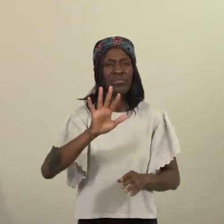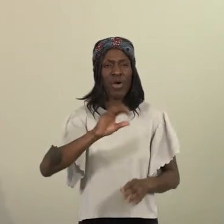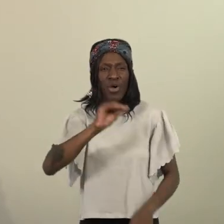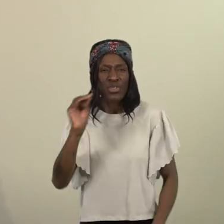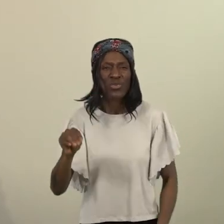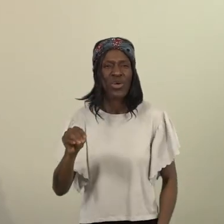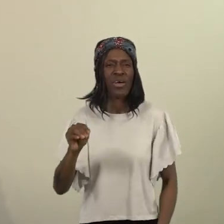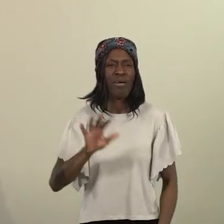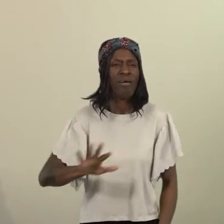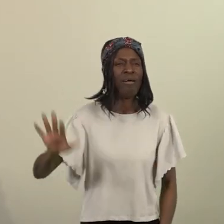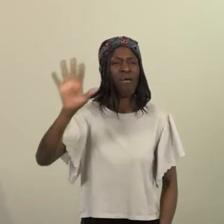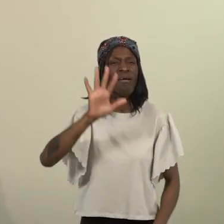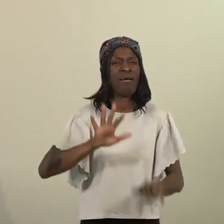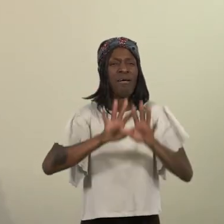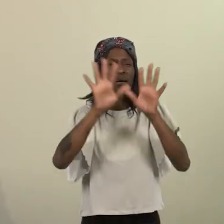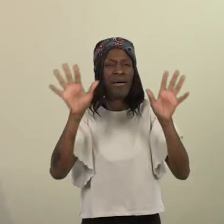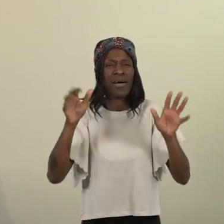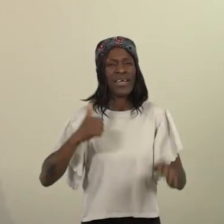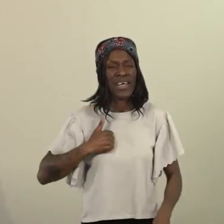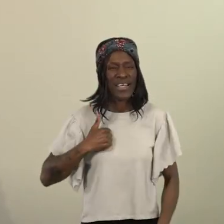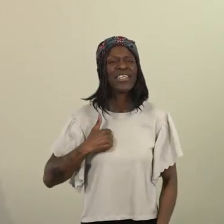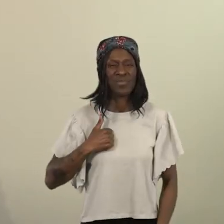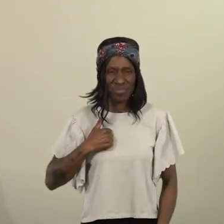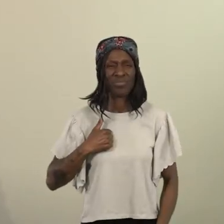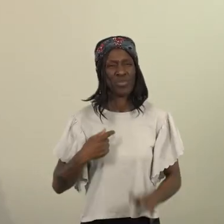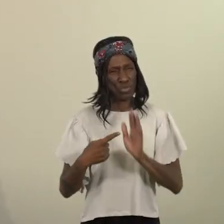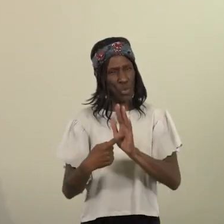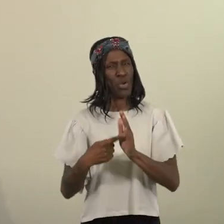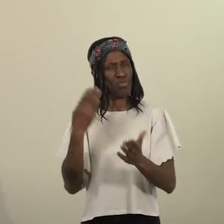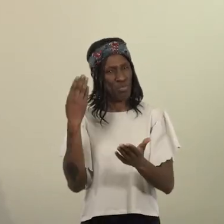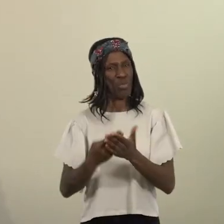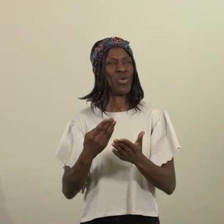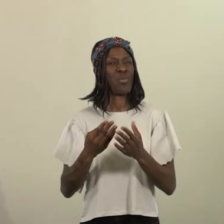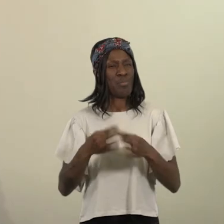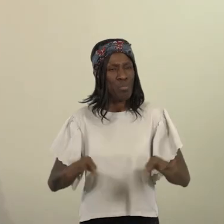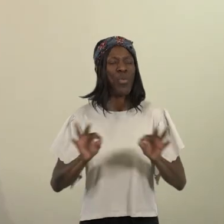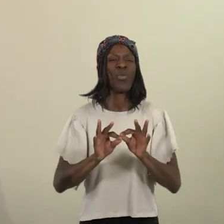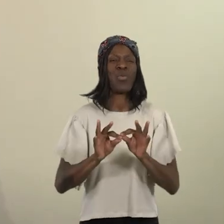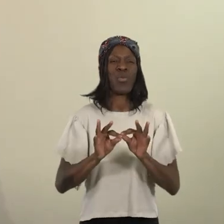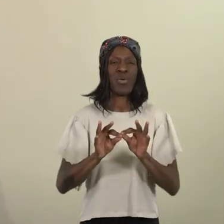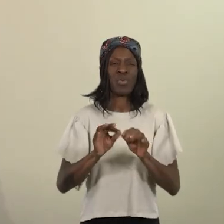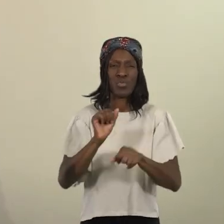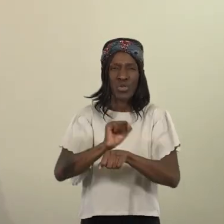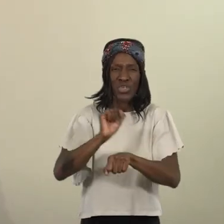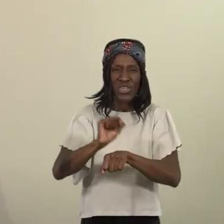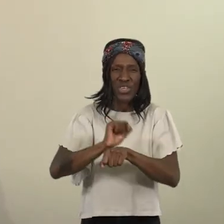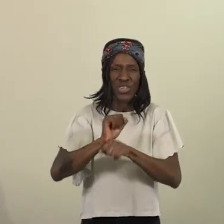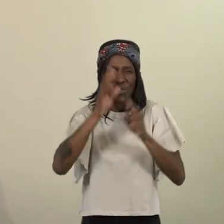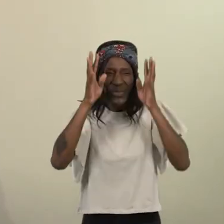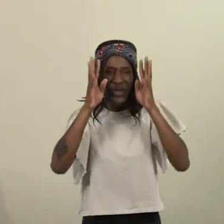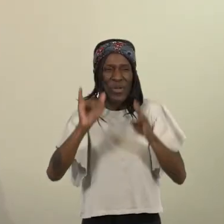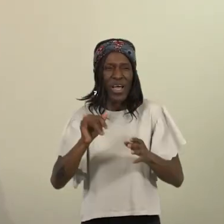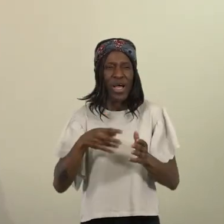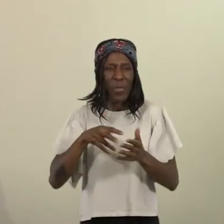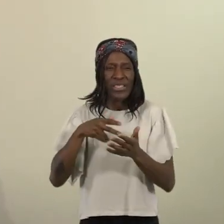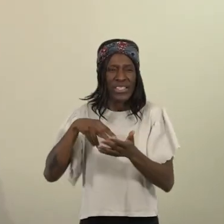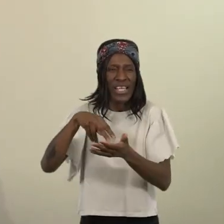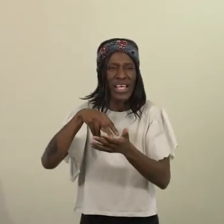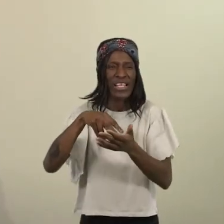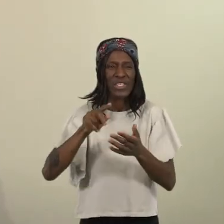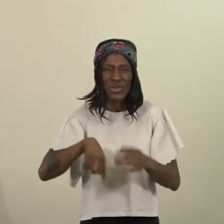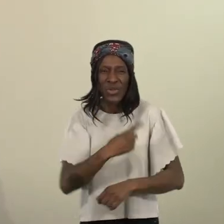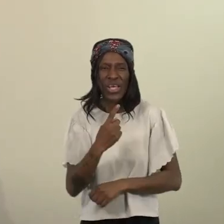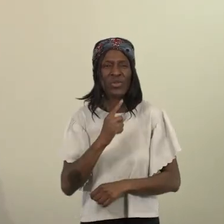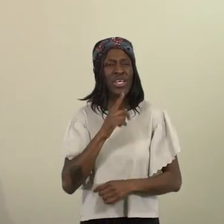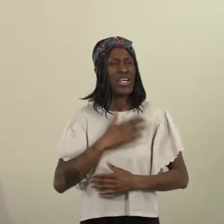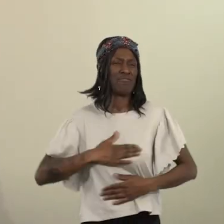various communities in and around the National Capital Region and beyond is a testament to the importance and relevance of the work being created